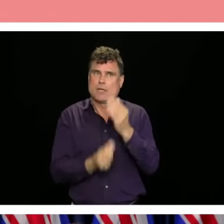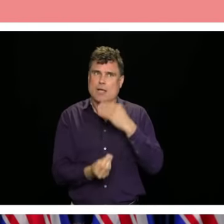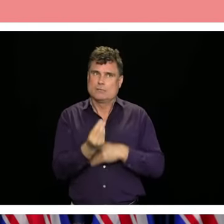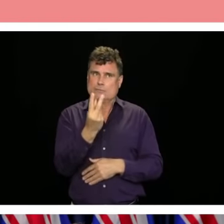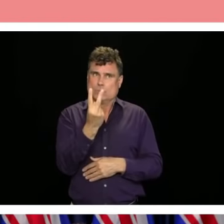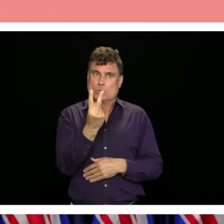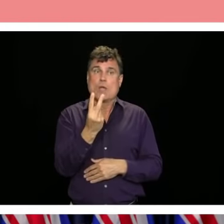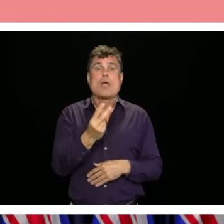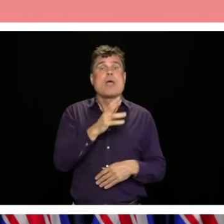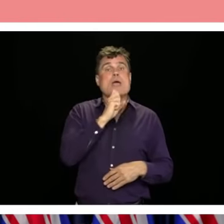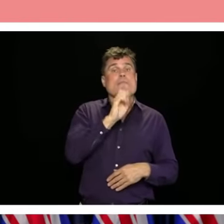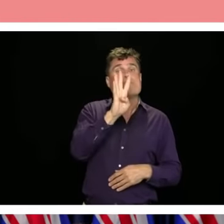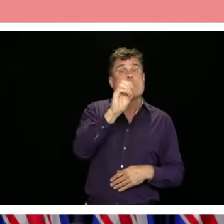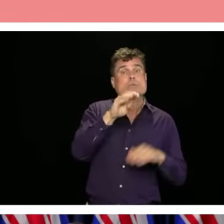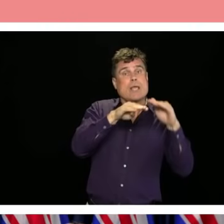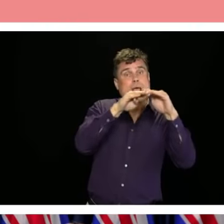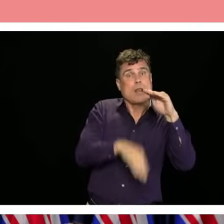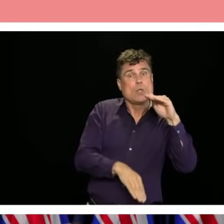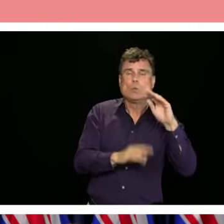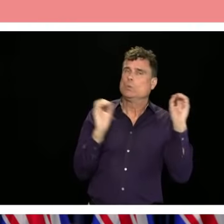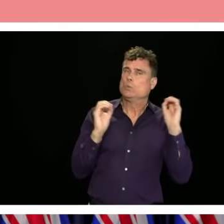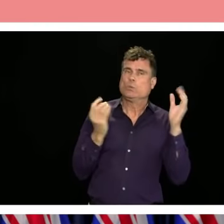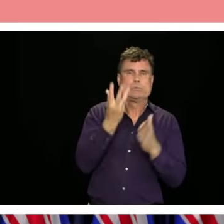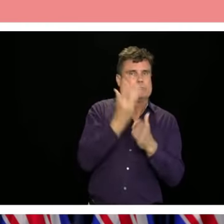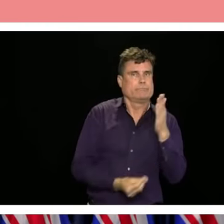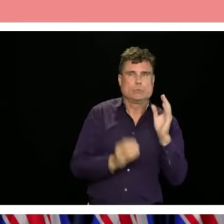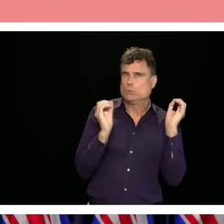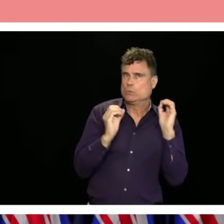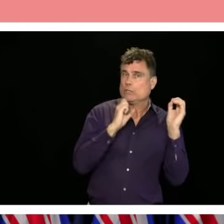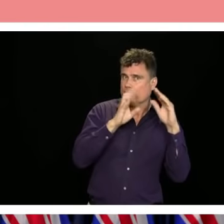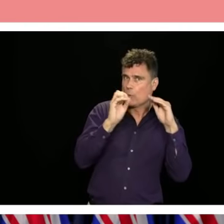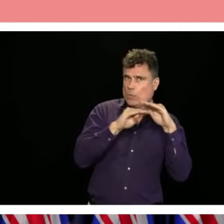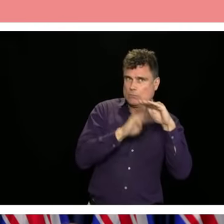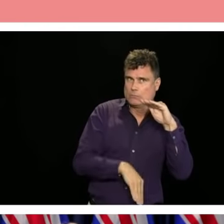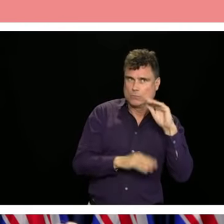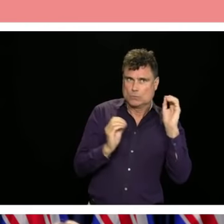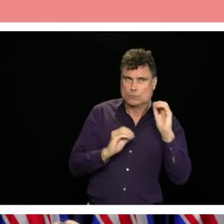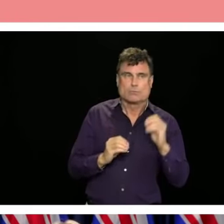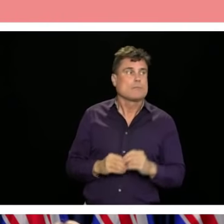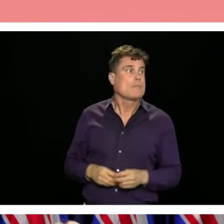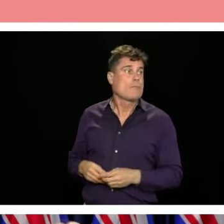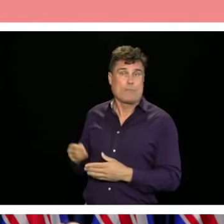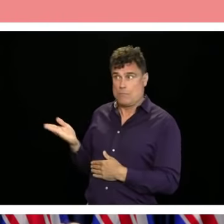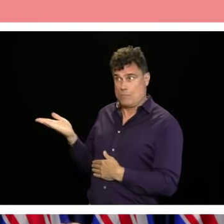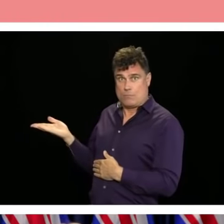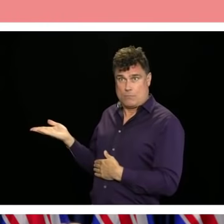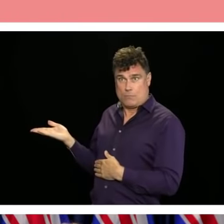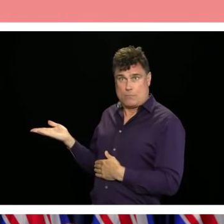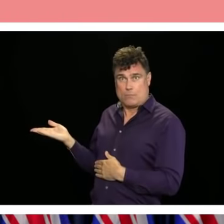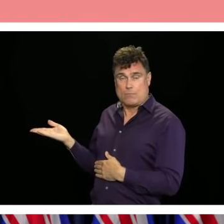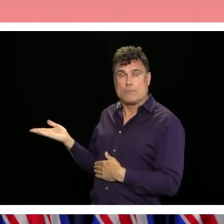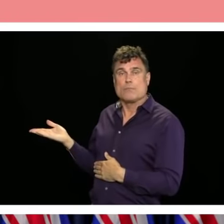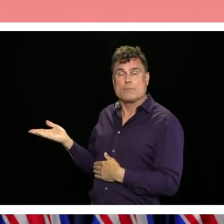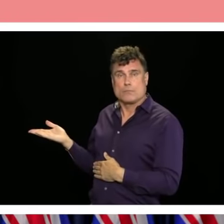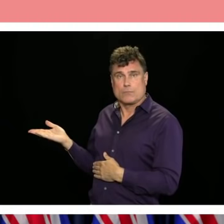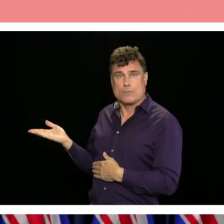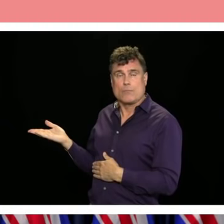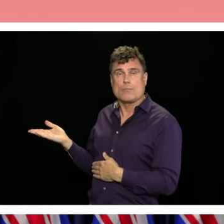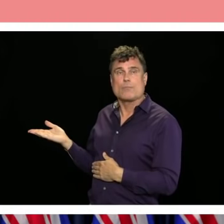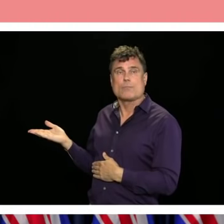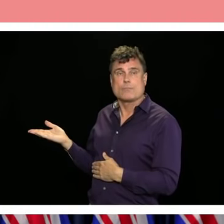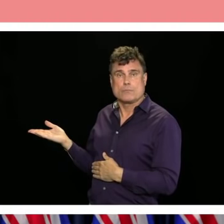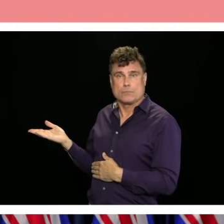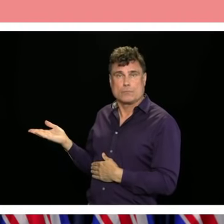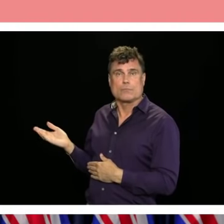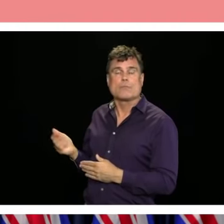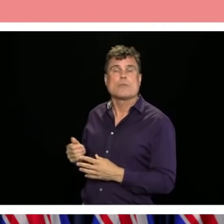Next, presenting some information, and I've talked about this before. So this is the number of people who have been